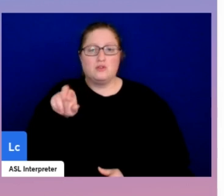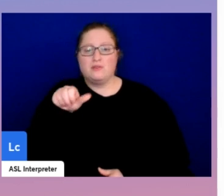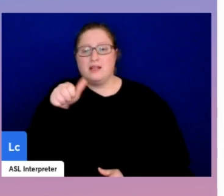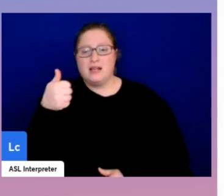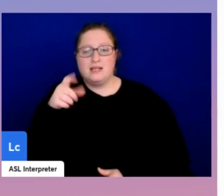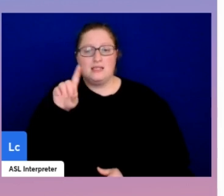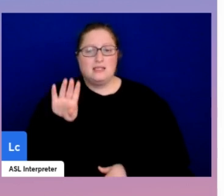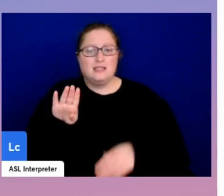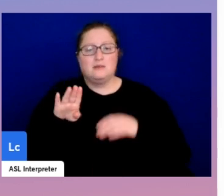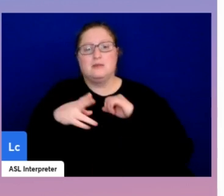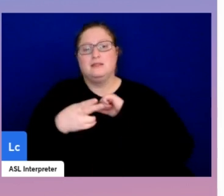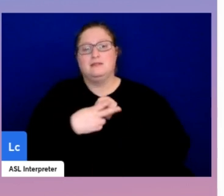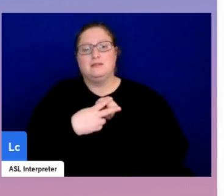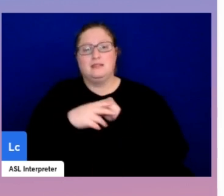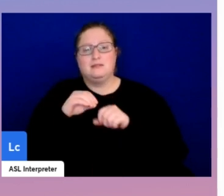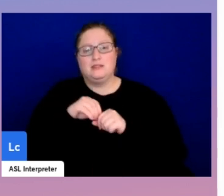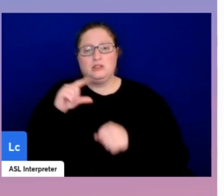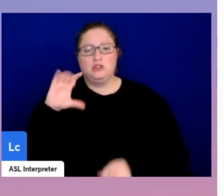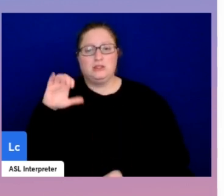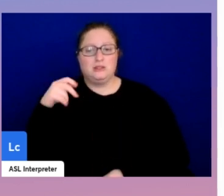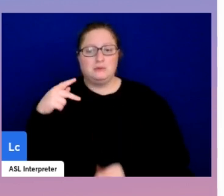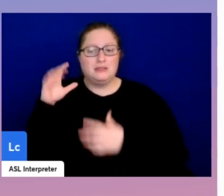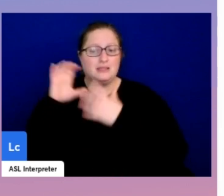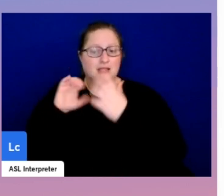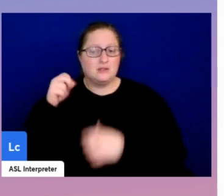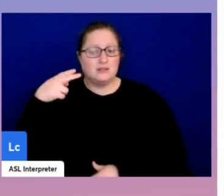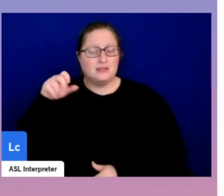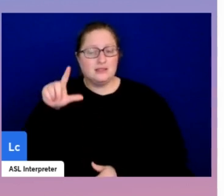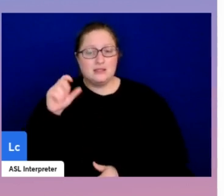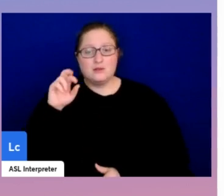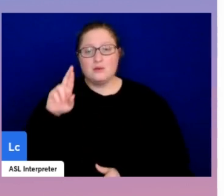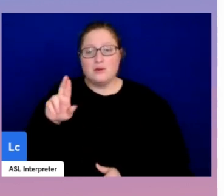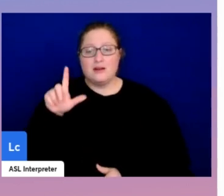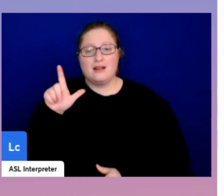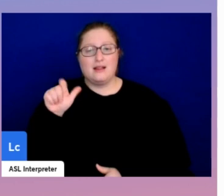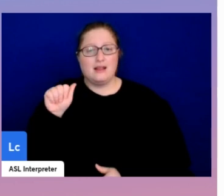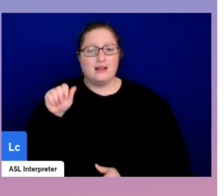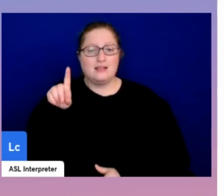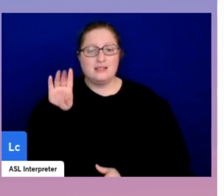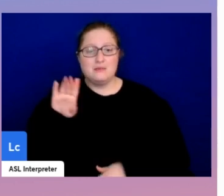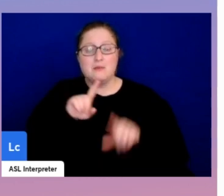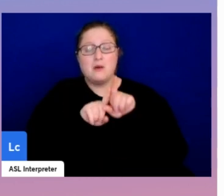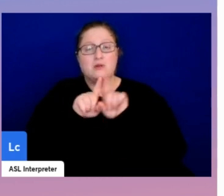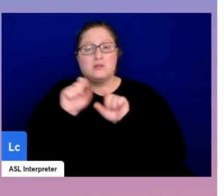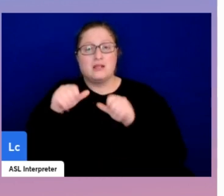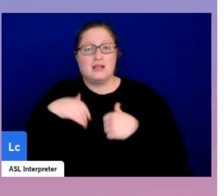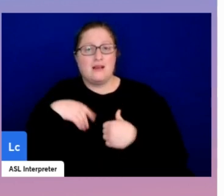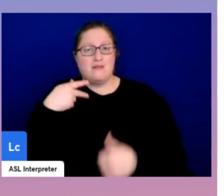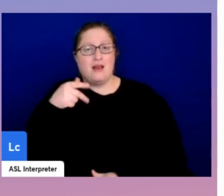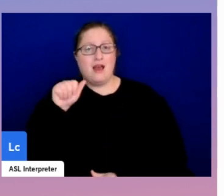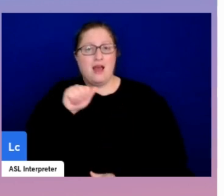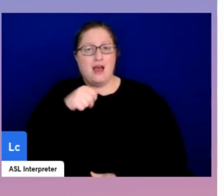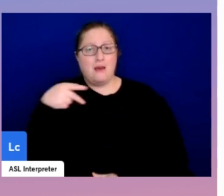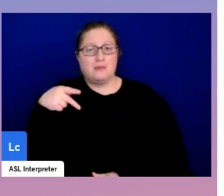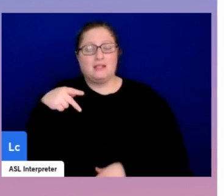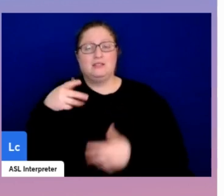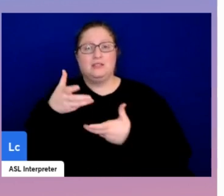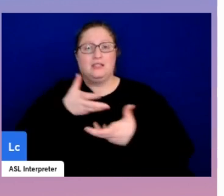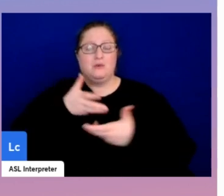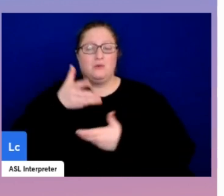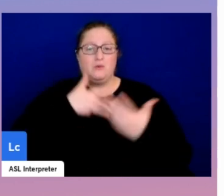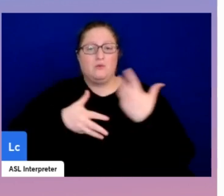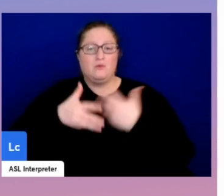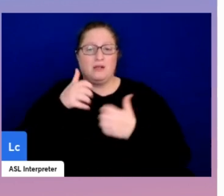stored in GCP via Cloud SQL or something like AlloyDB, but I could also have my application interact with databases that are